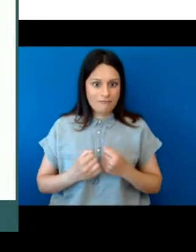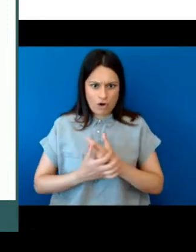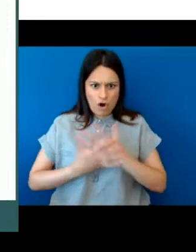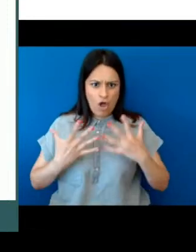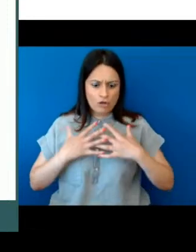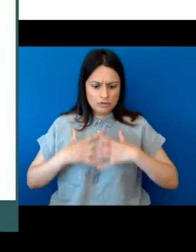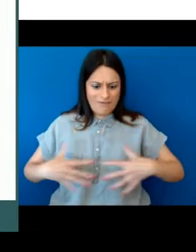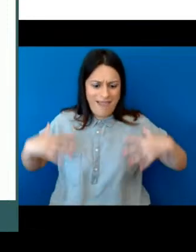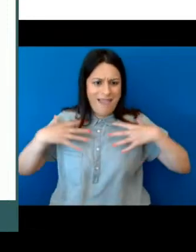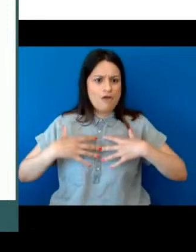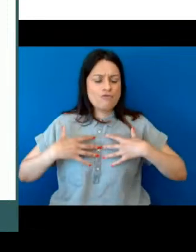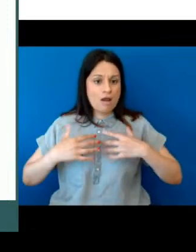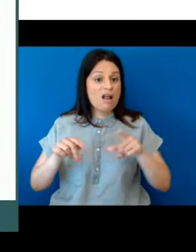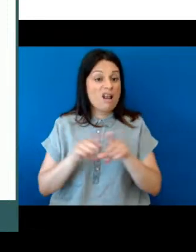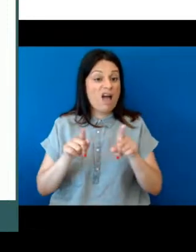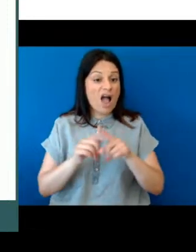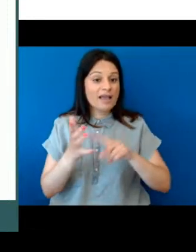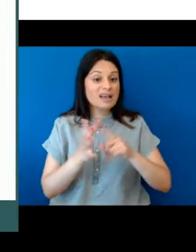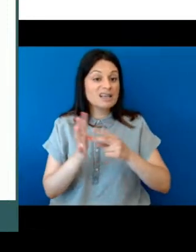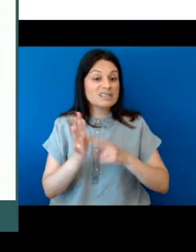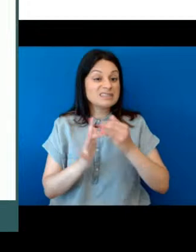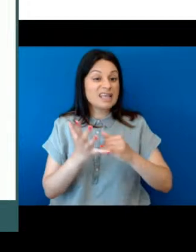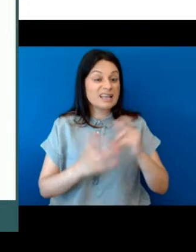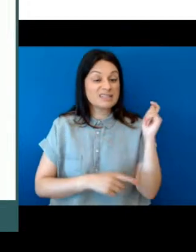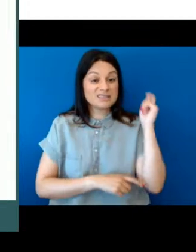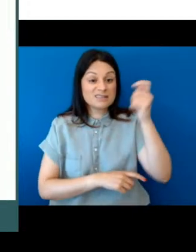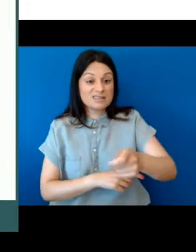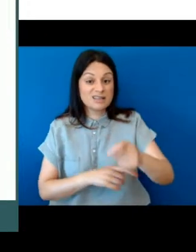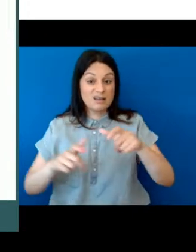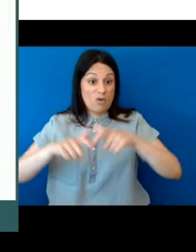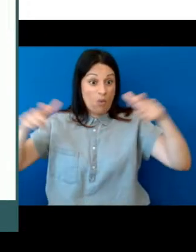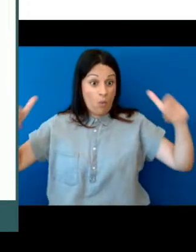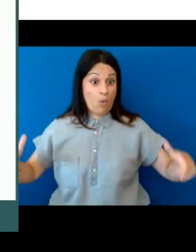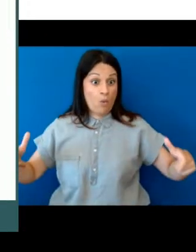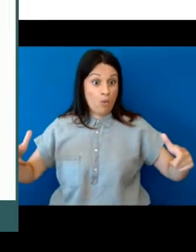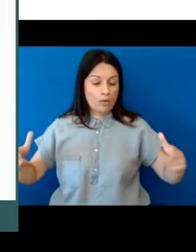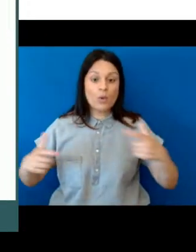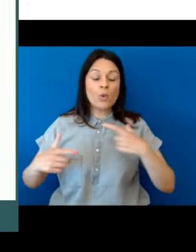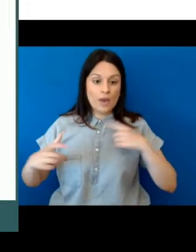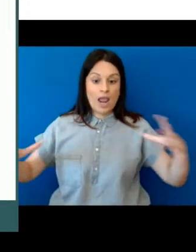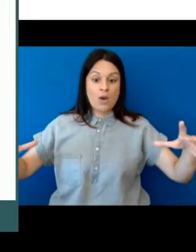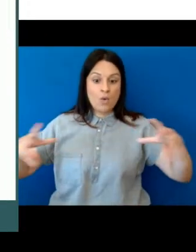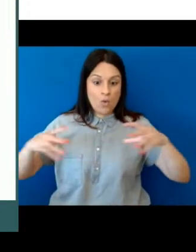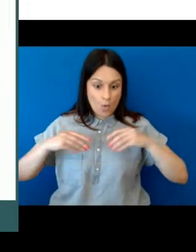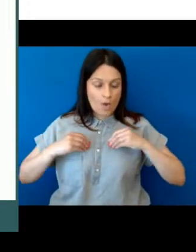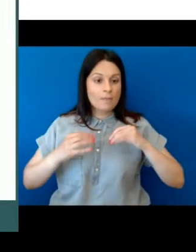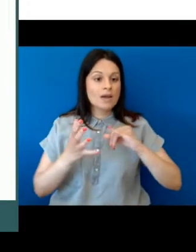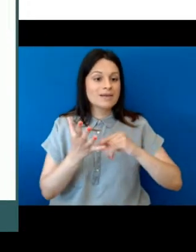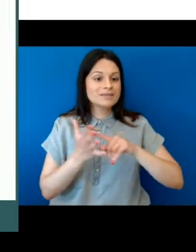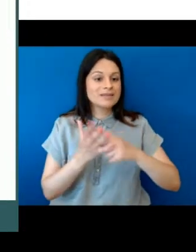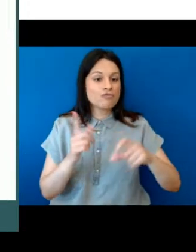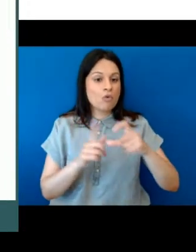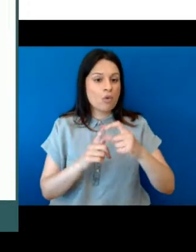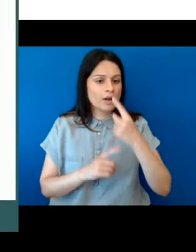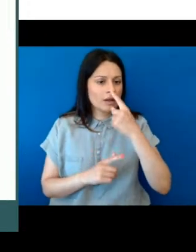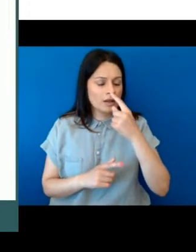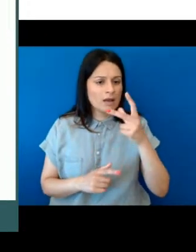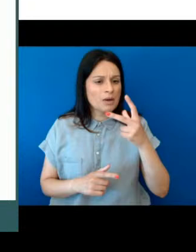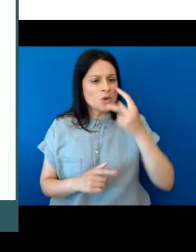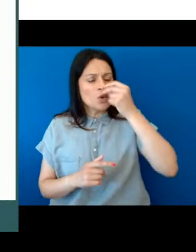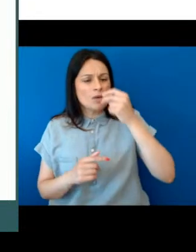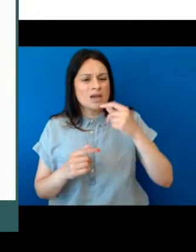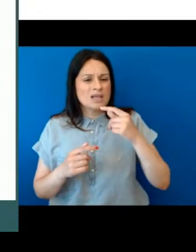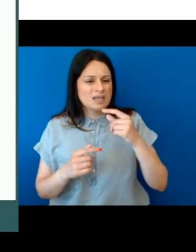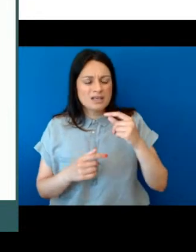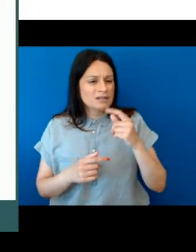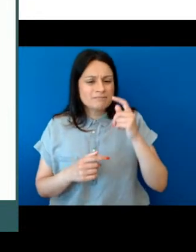court, and you can absorb steroid very well from it. Absorption from the nose is very small, so it's much